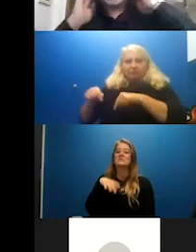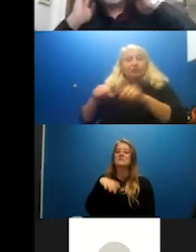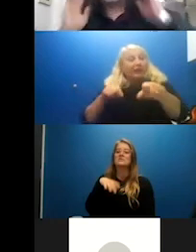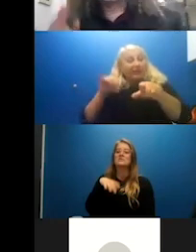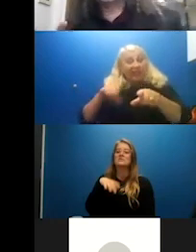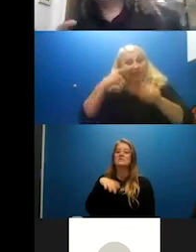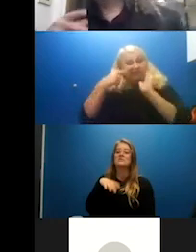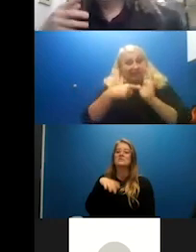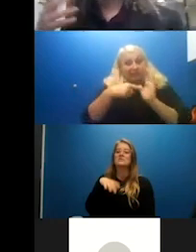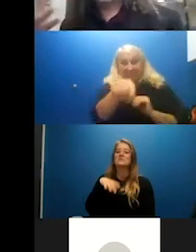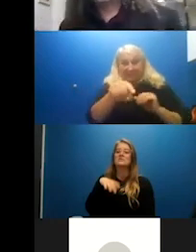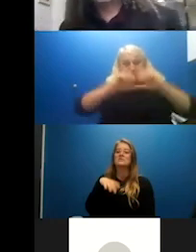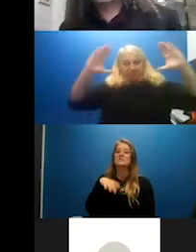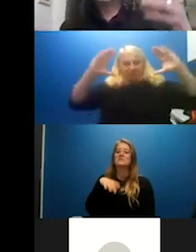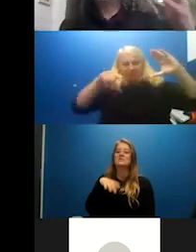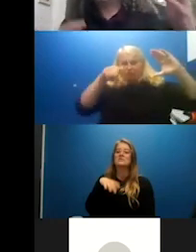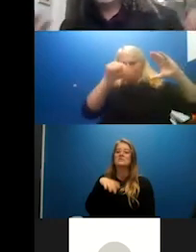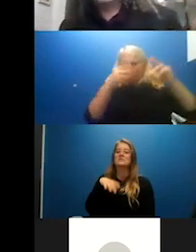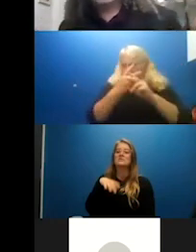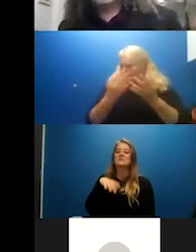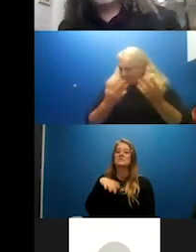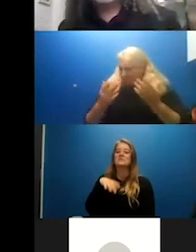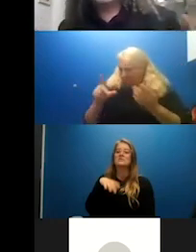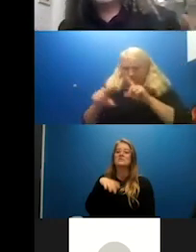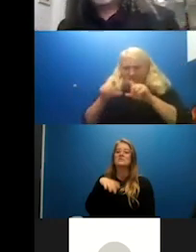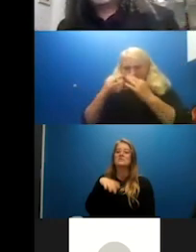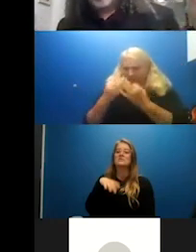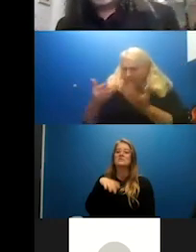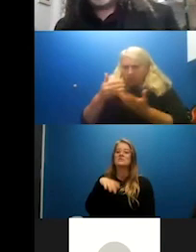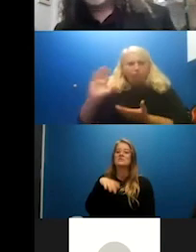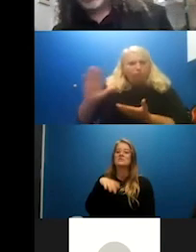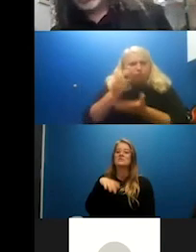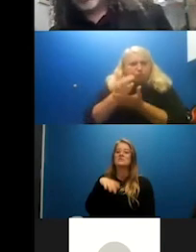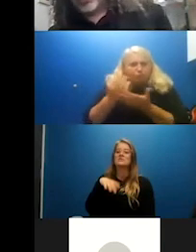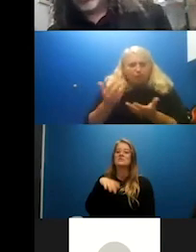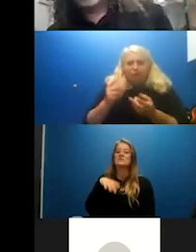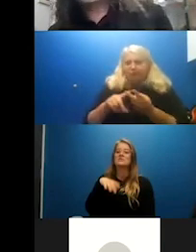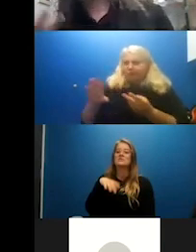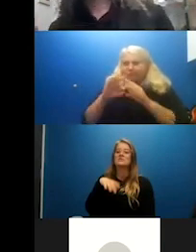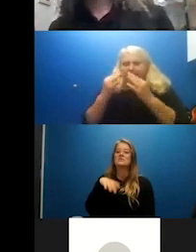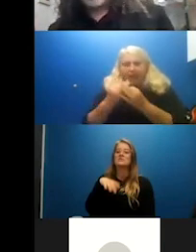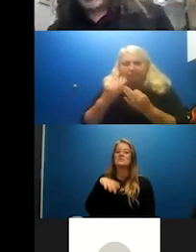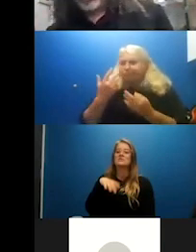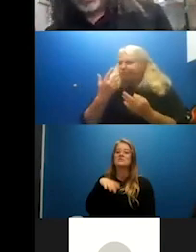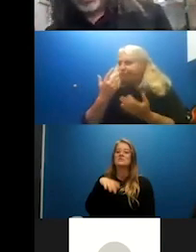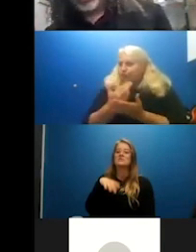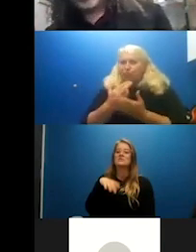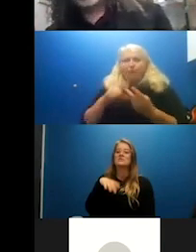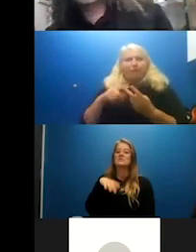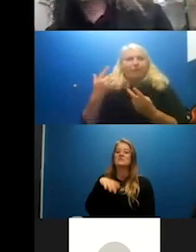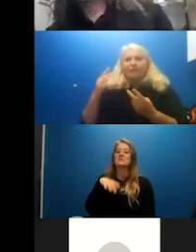with an individual and identify their family resources, the people in the community, community agencies and programs, outside